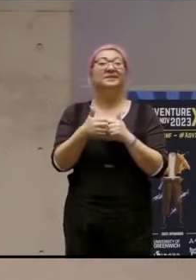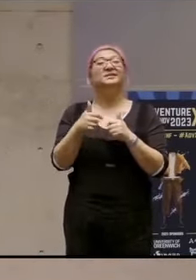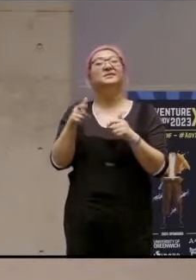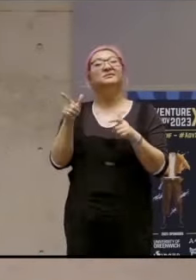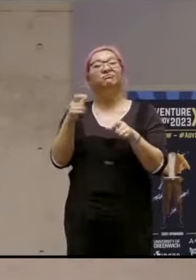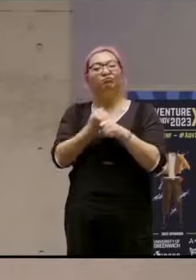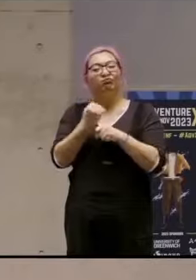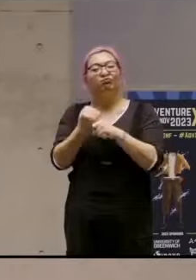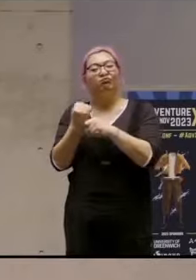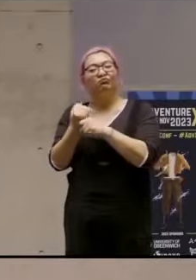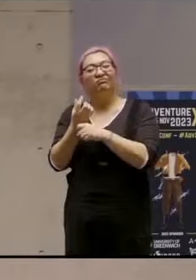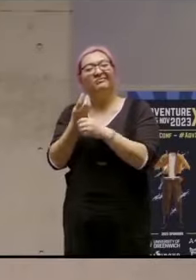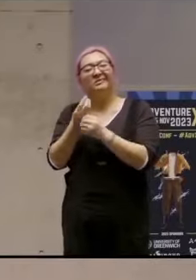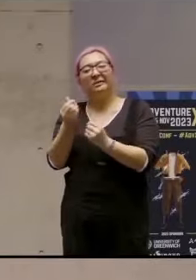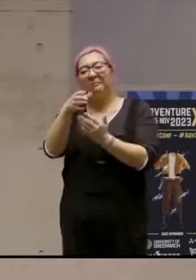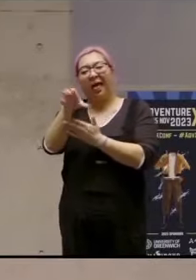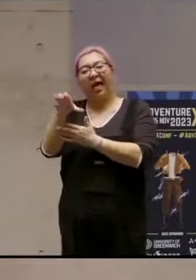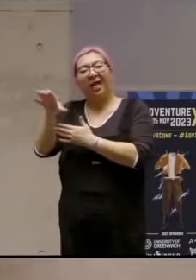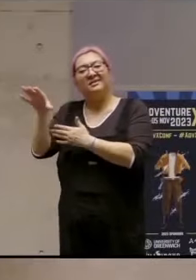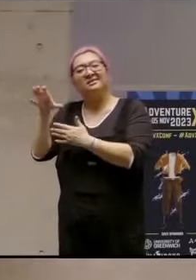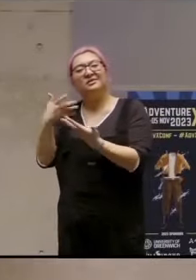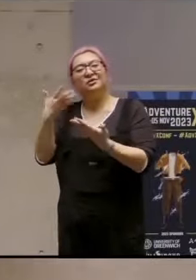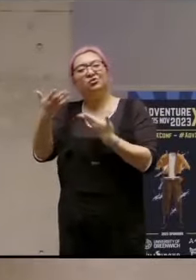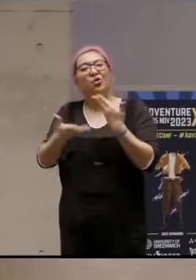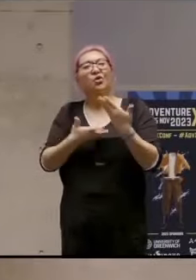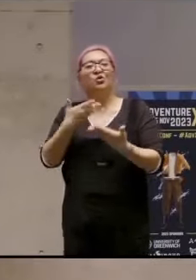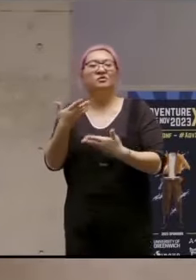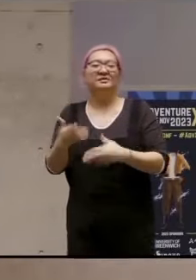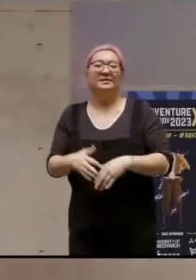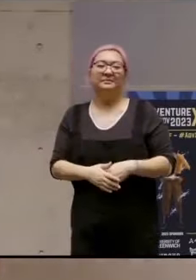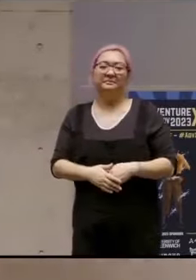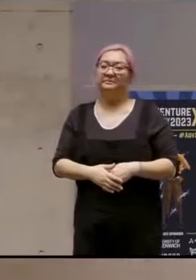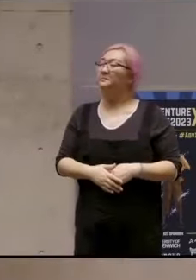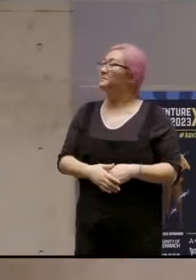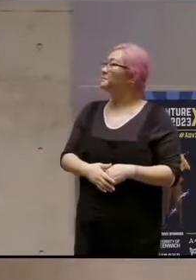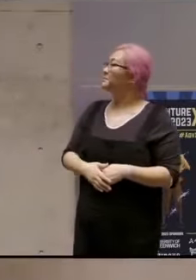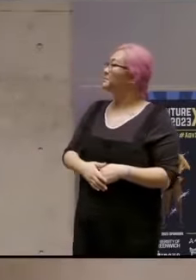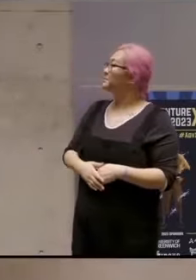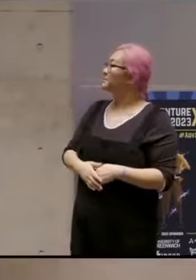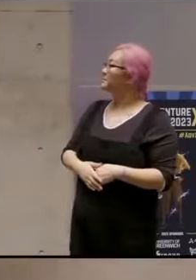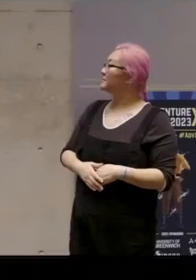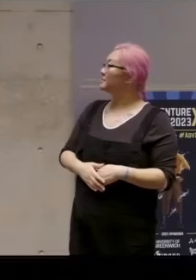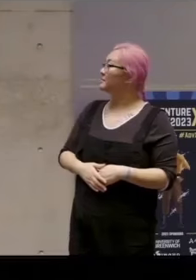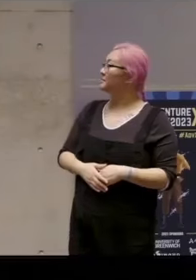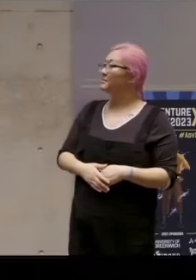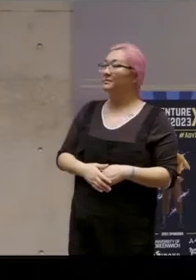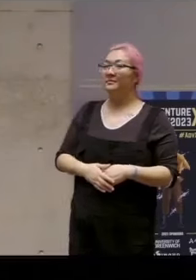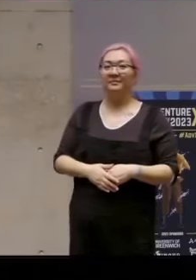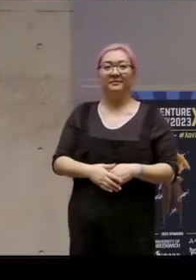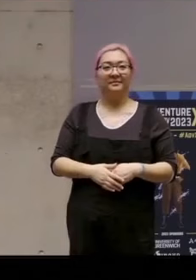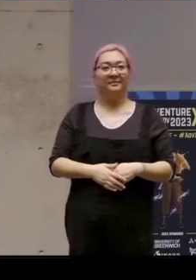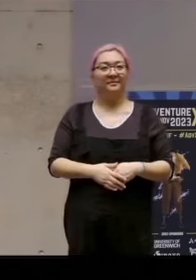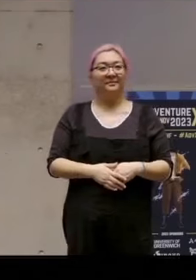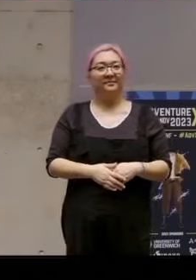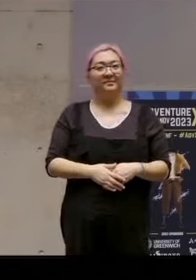edutainment. Storybook series let kids affect their favorite stories by using paint tools.